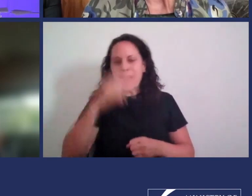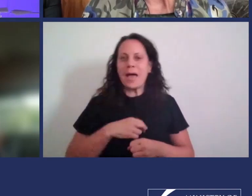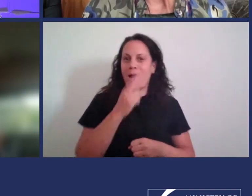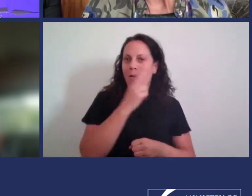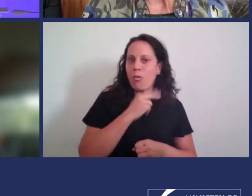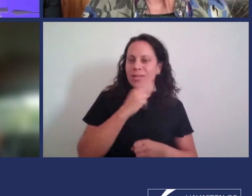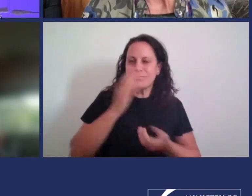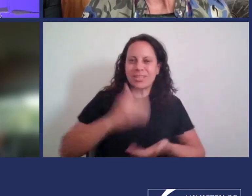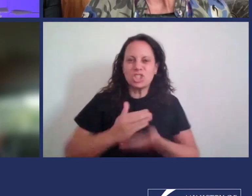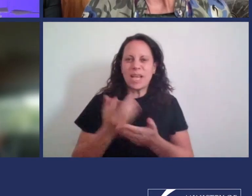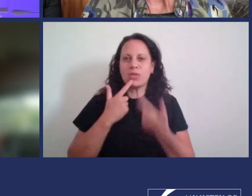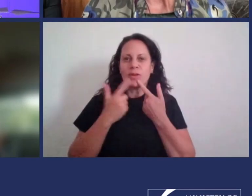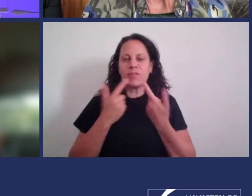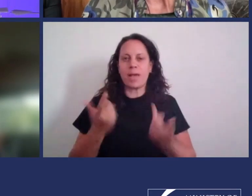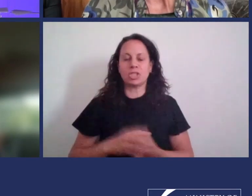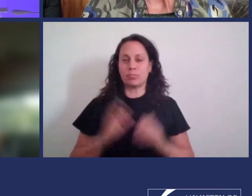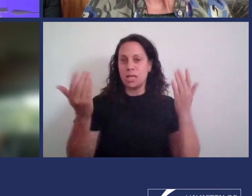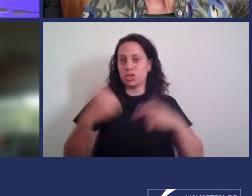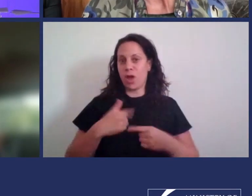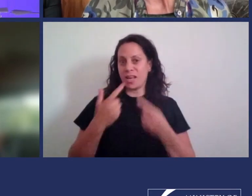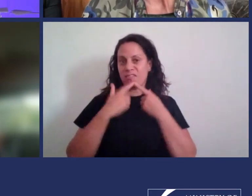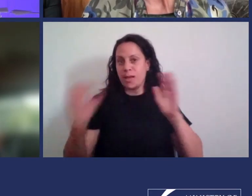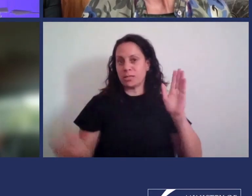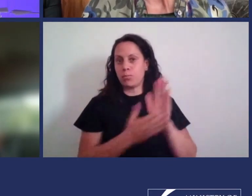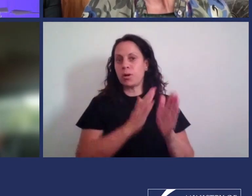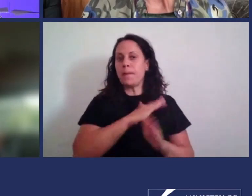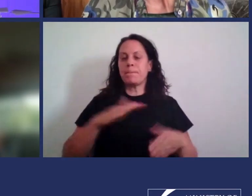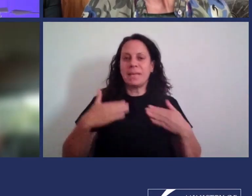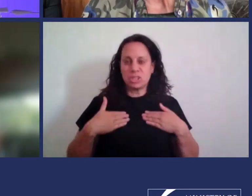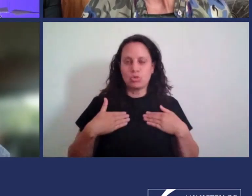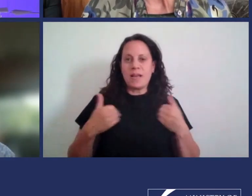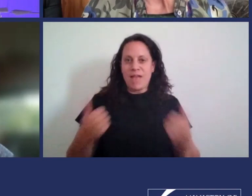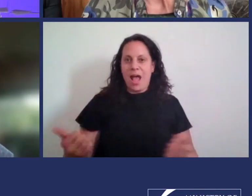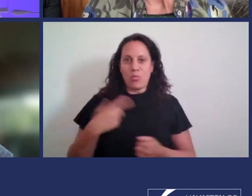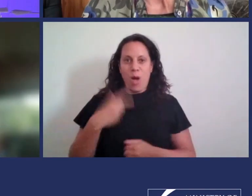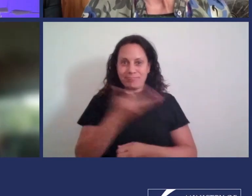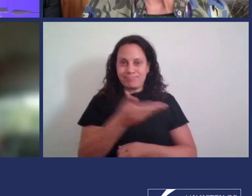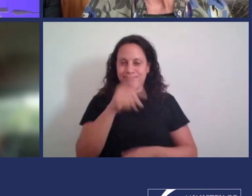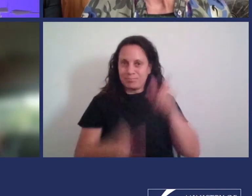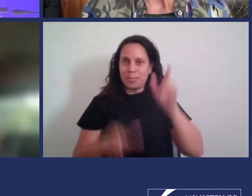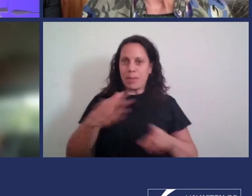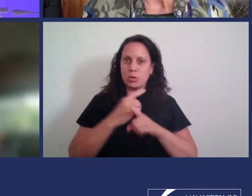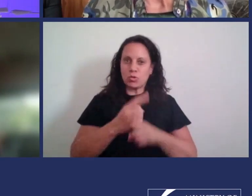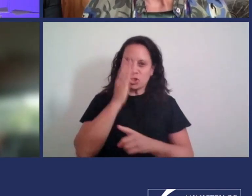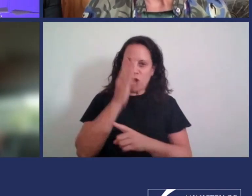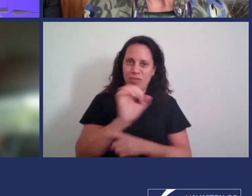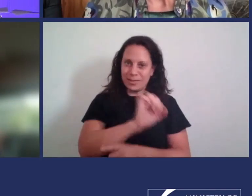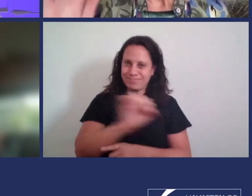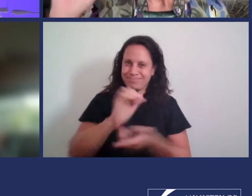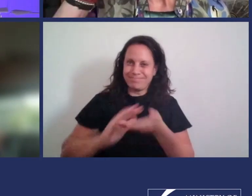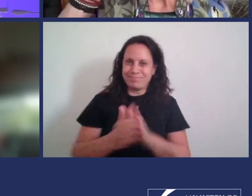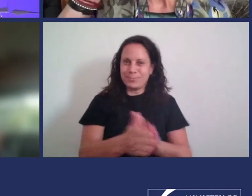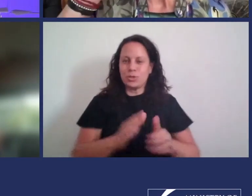Health's Facebook page. Share it wide, because these experts are talking directly to your communities. Tēnā koutou, thank you so much for joining us